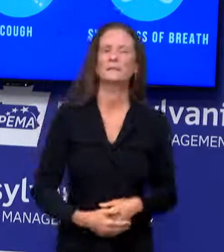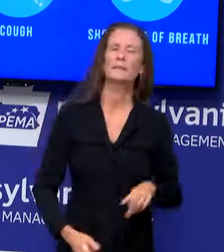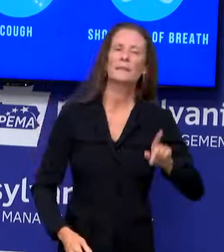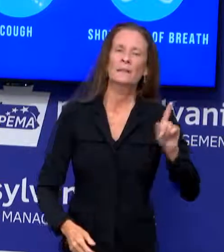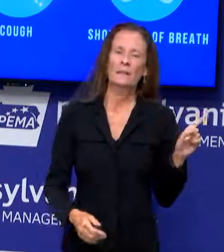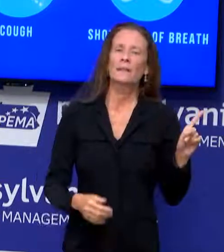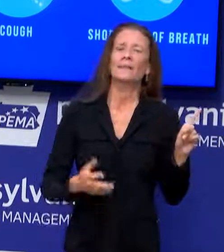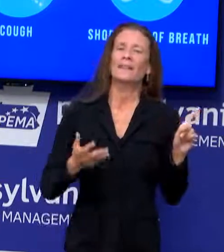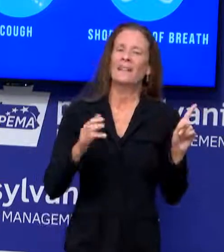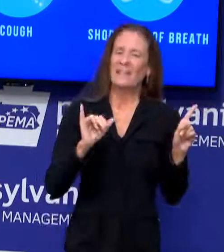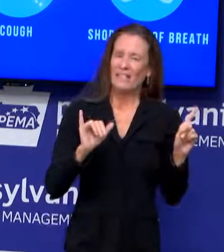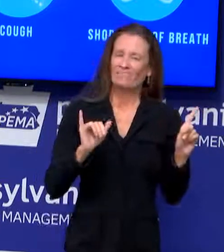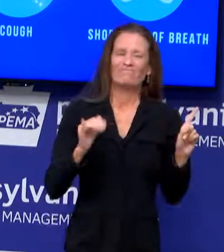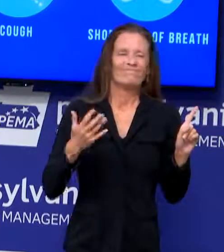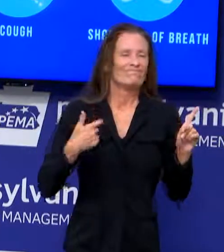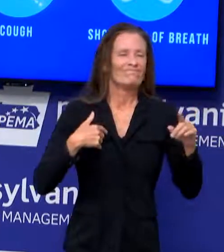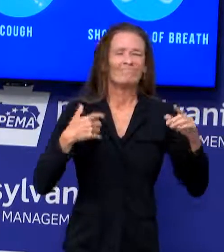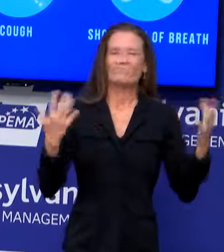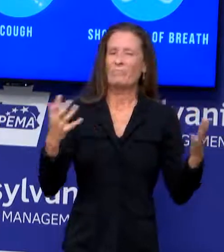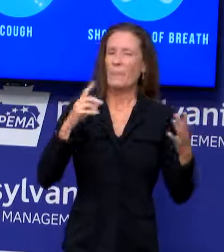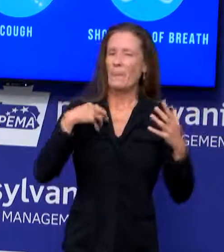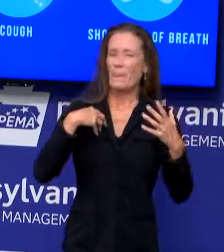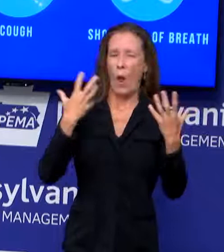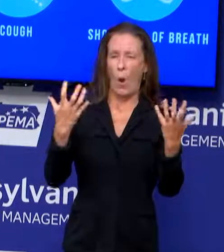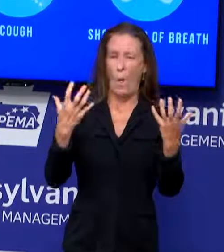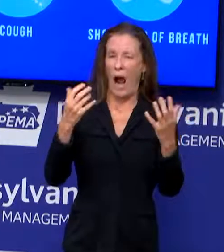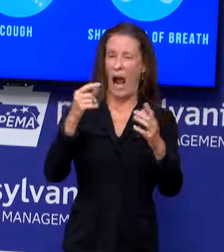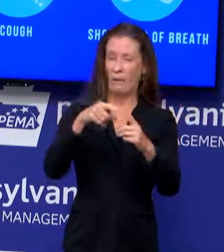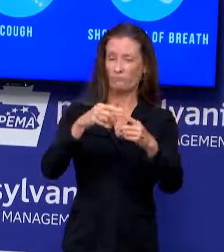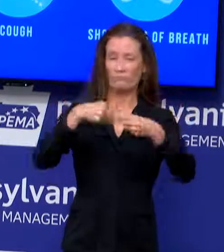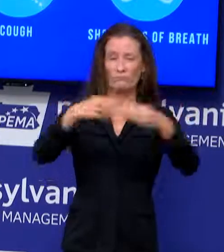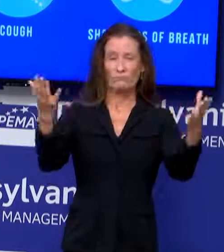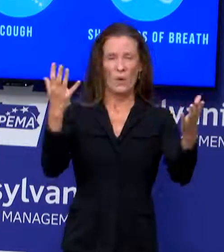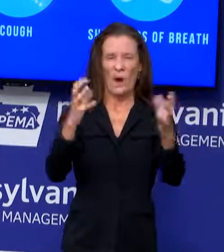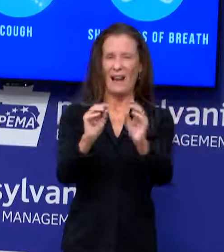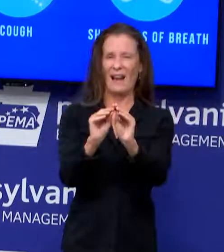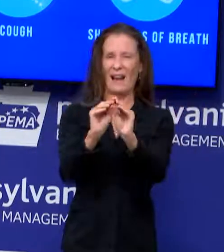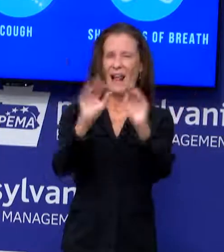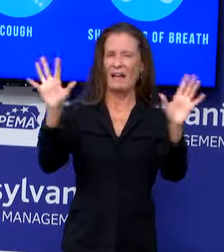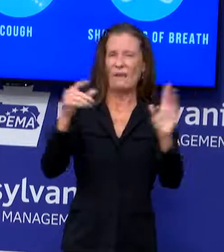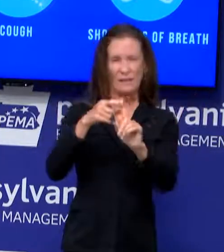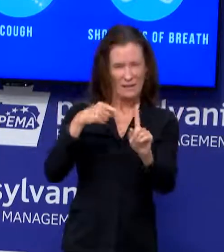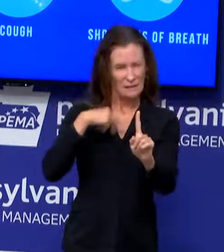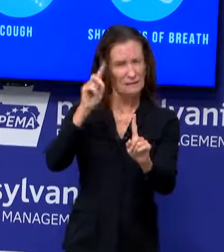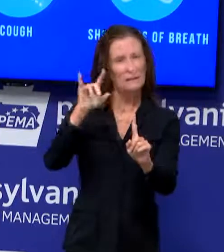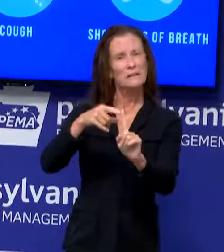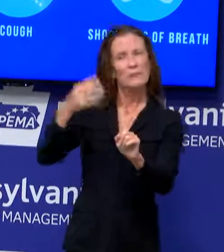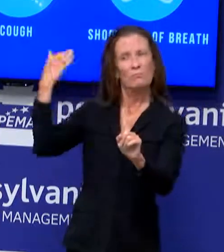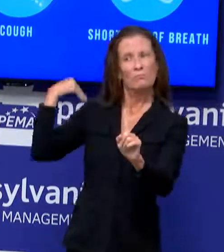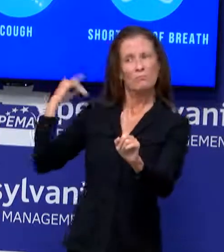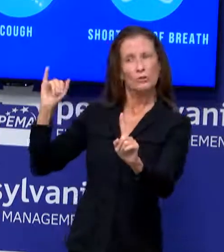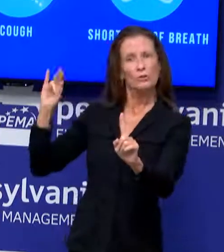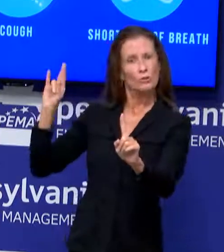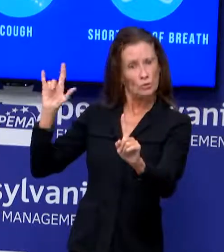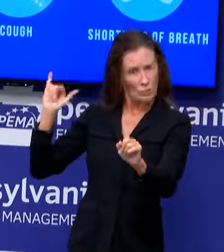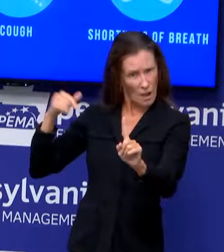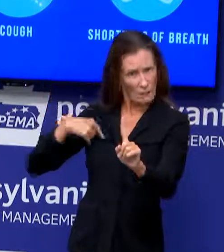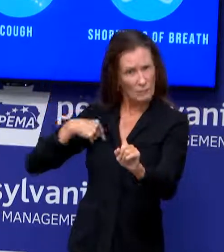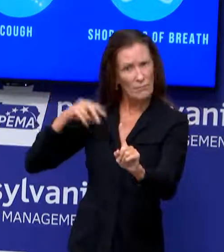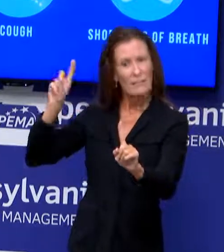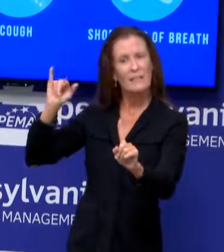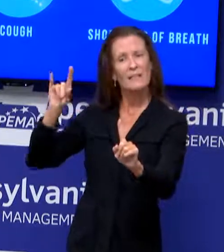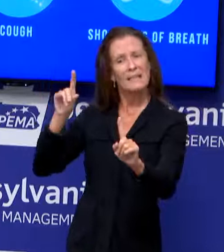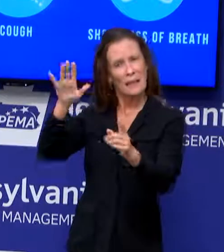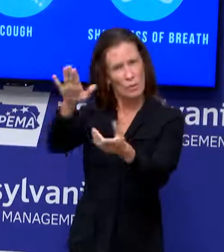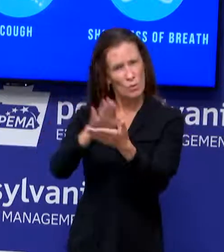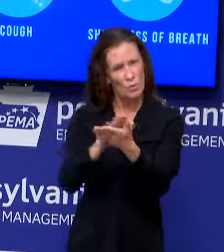of the information that we put out for schools in July. So we put out schools information about social distancing, about being 6 feet